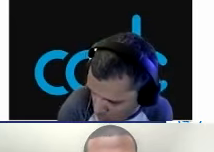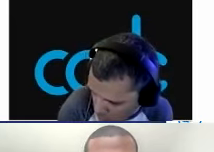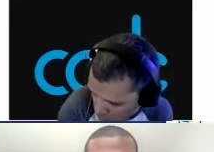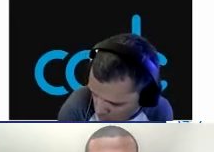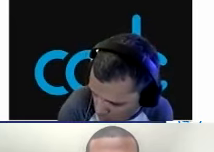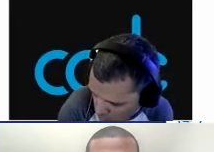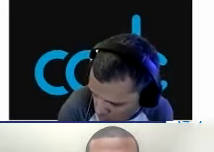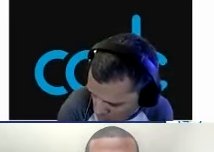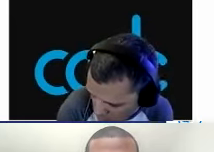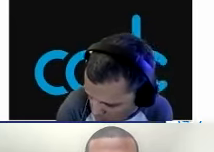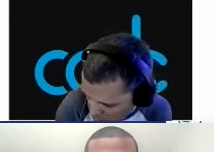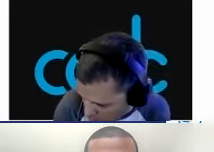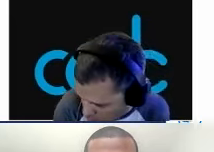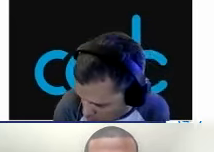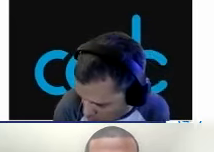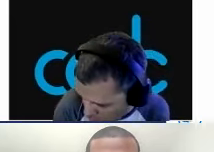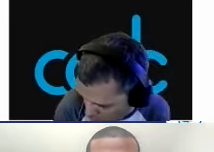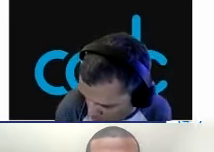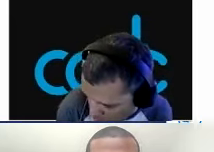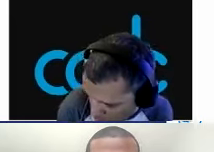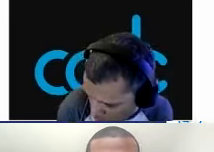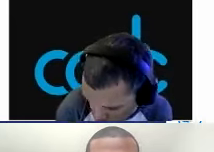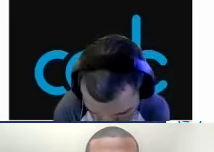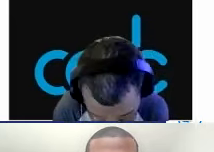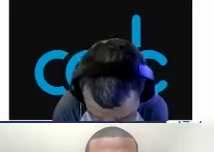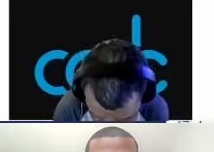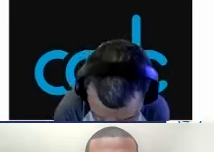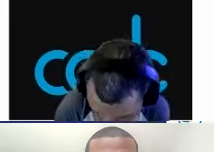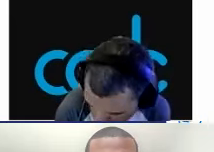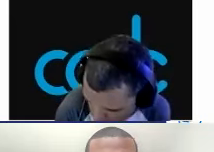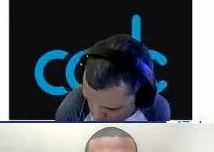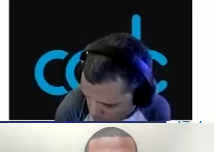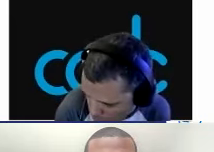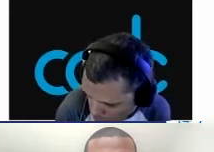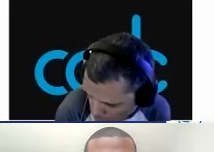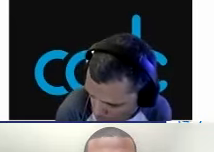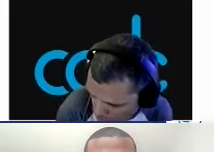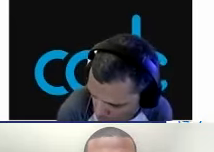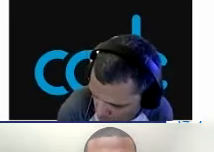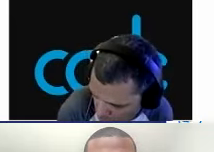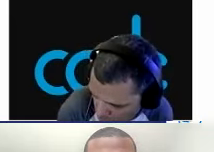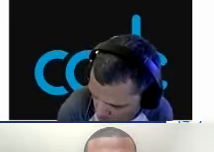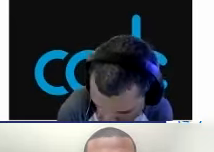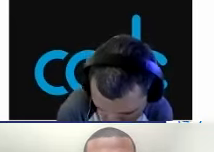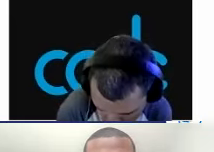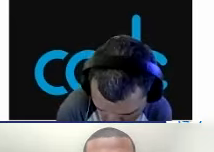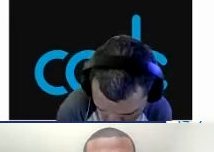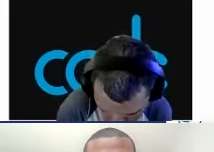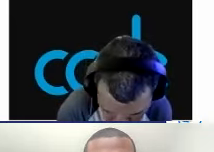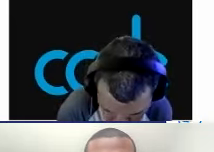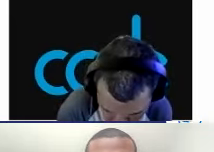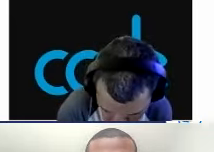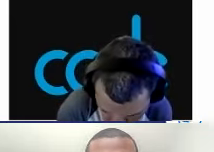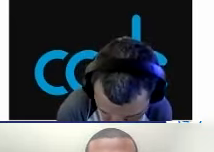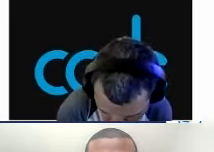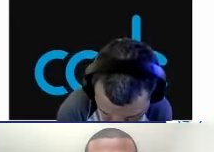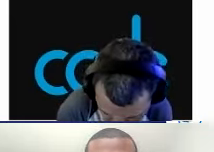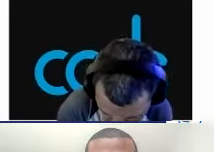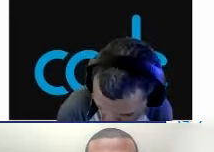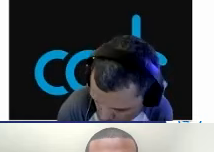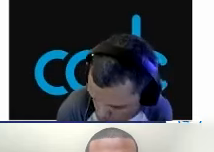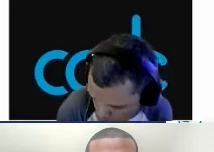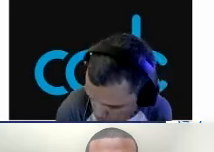included. So we need to get a pipeline of data going with plants in our